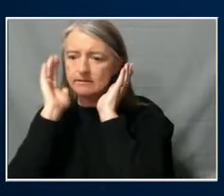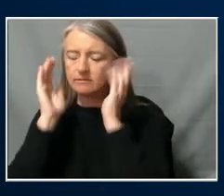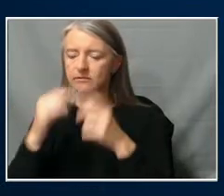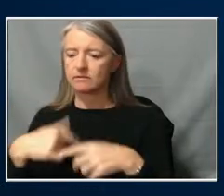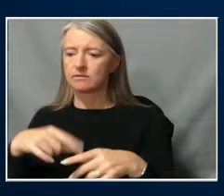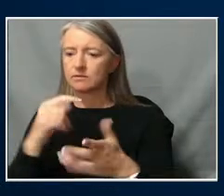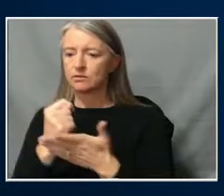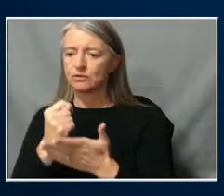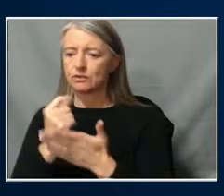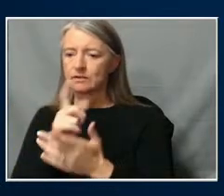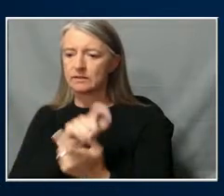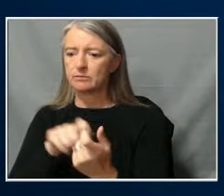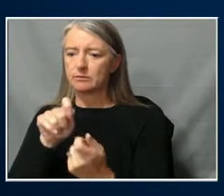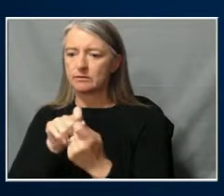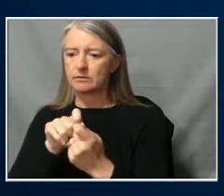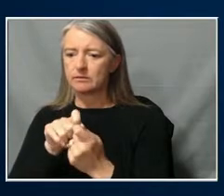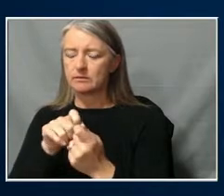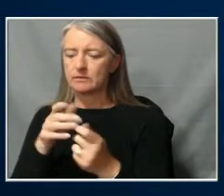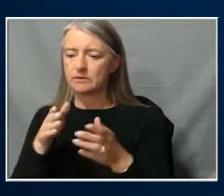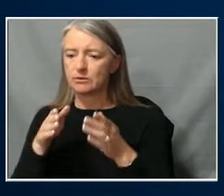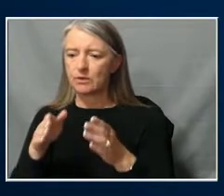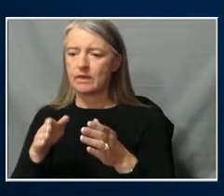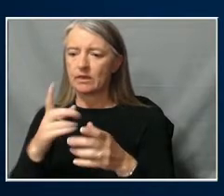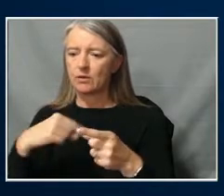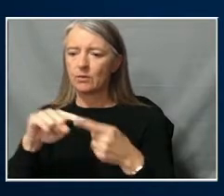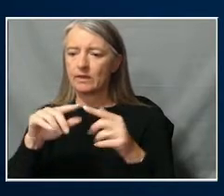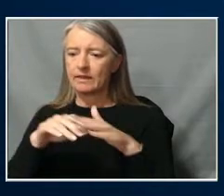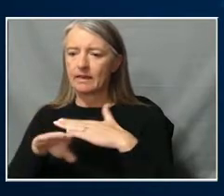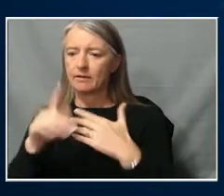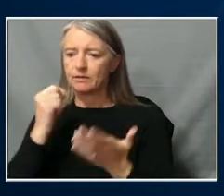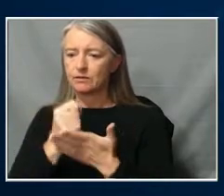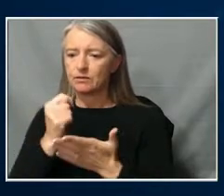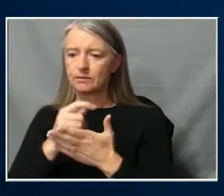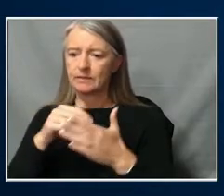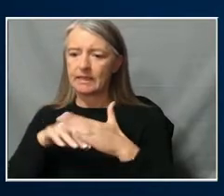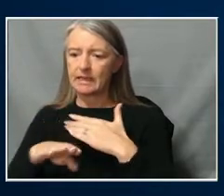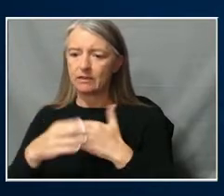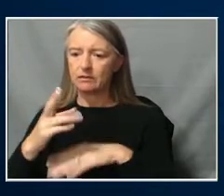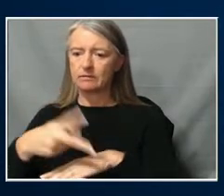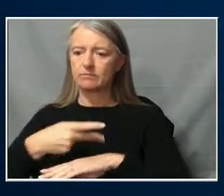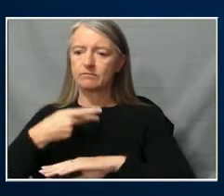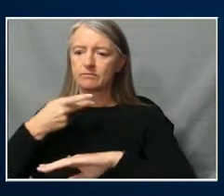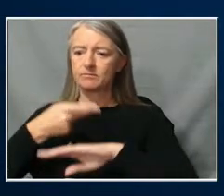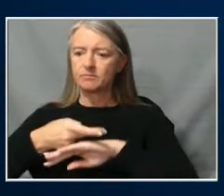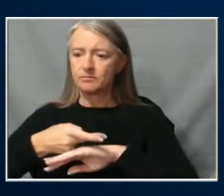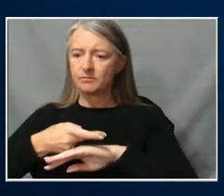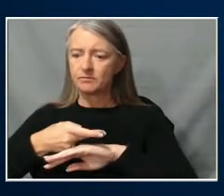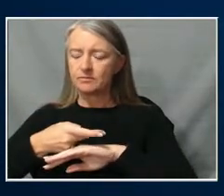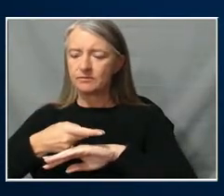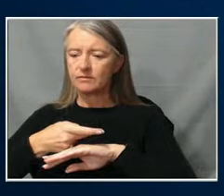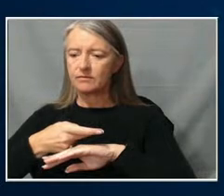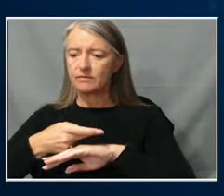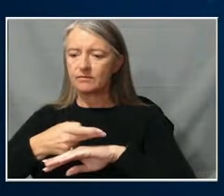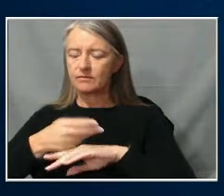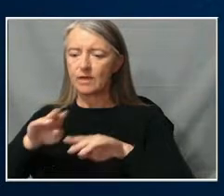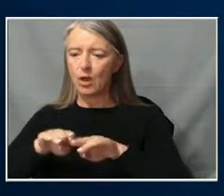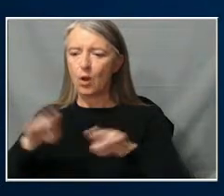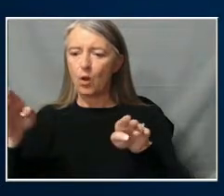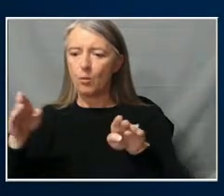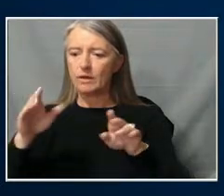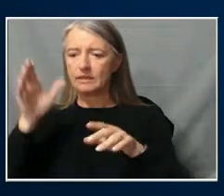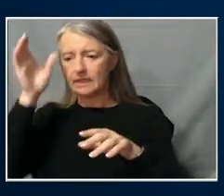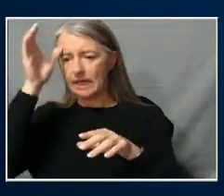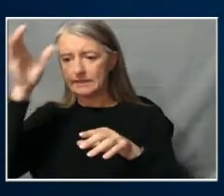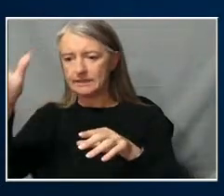in a very precise way. And so when they come in for treatment, they enter the room, they lay down on the treatment table. It's an open concept, so it's